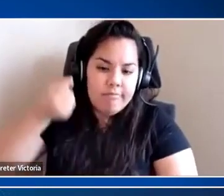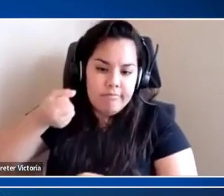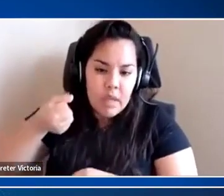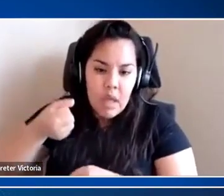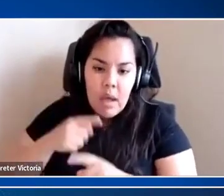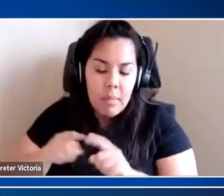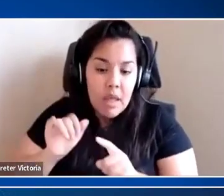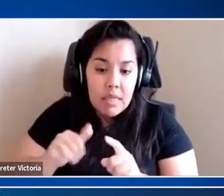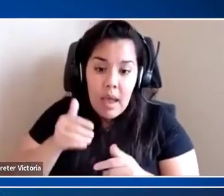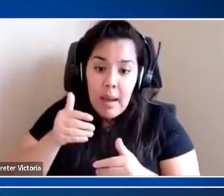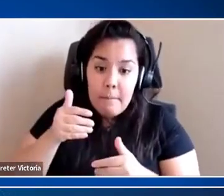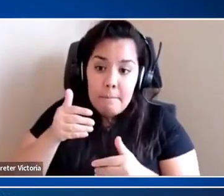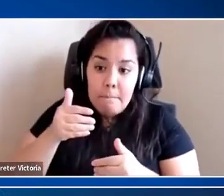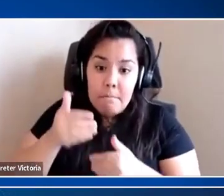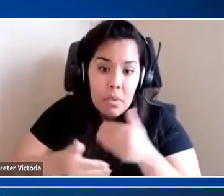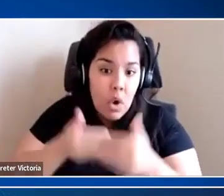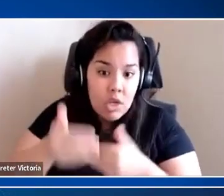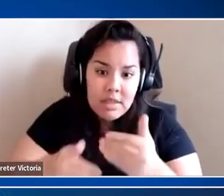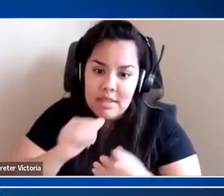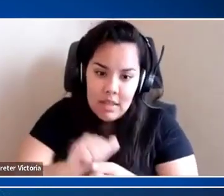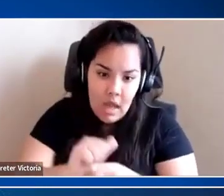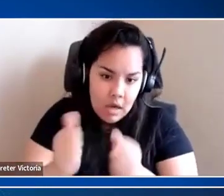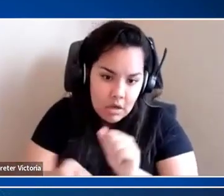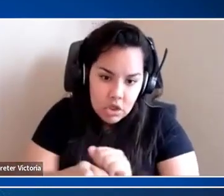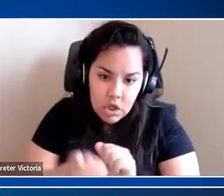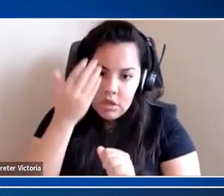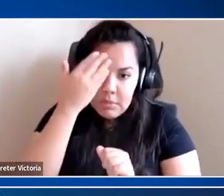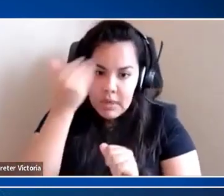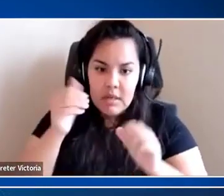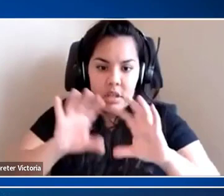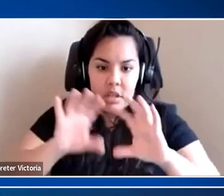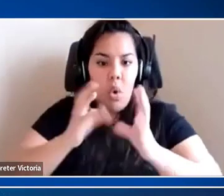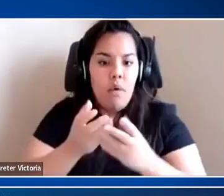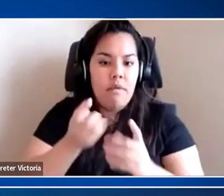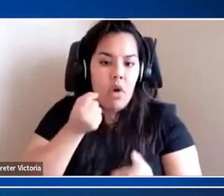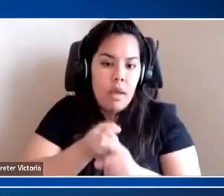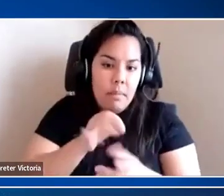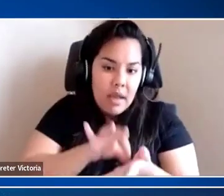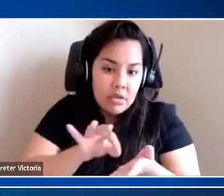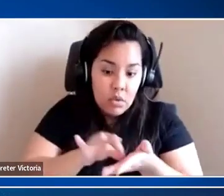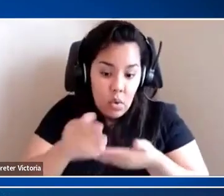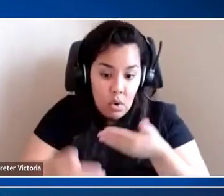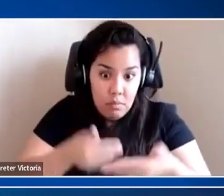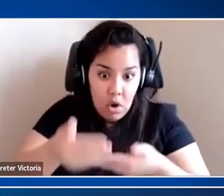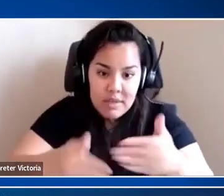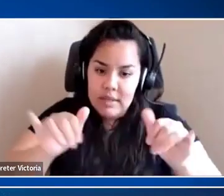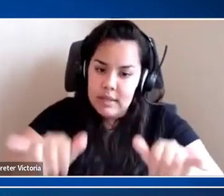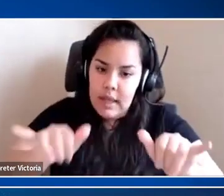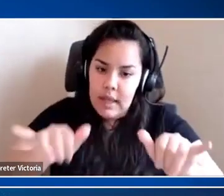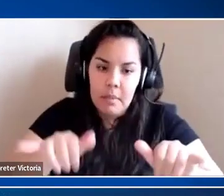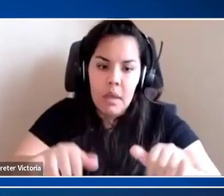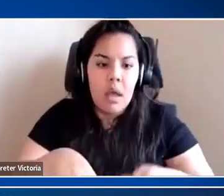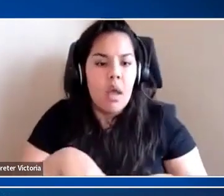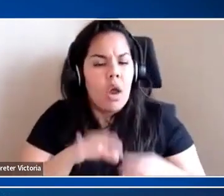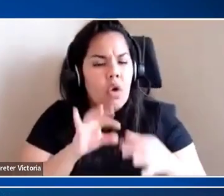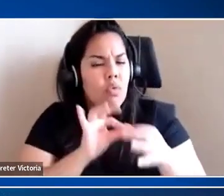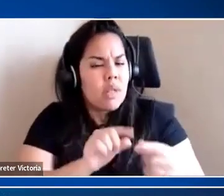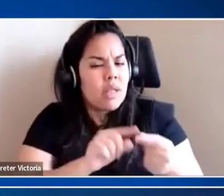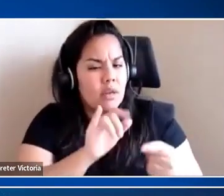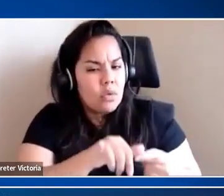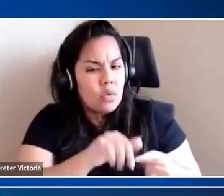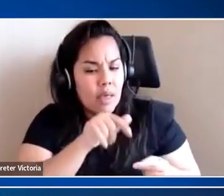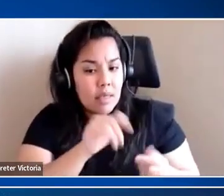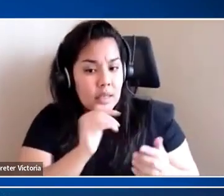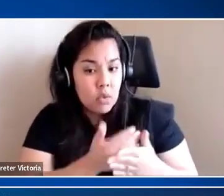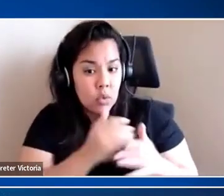not change since the overall impact score process is still the same. And then on a related note, will this new system